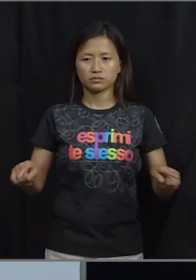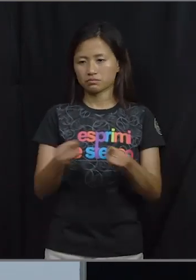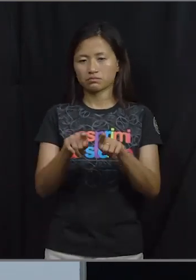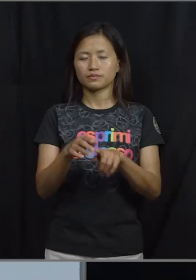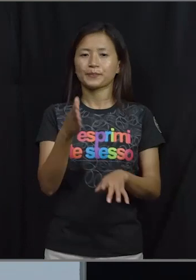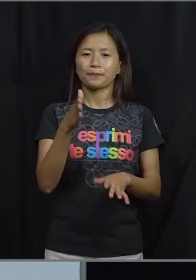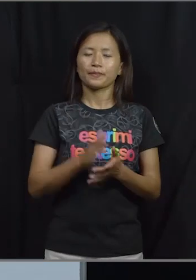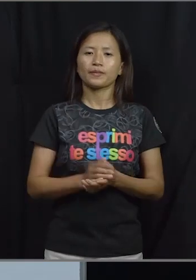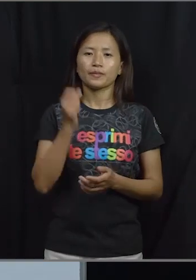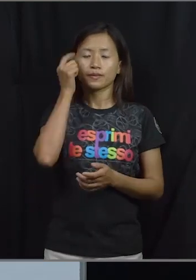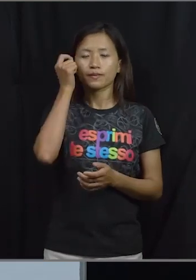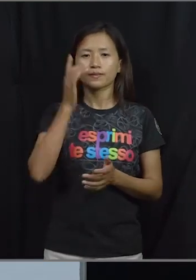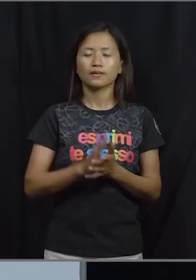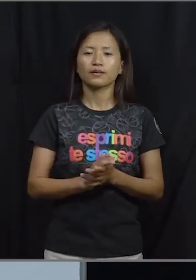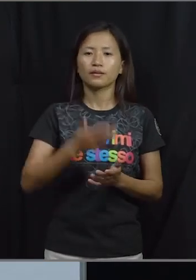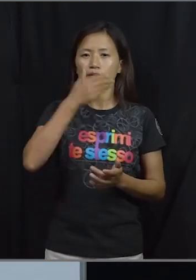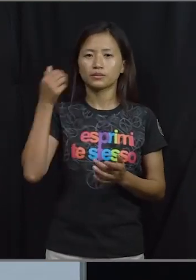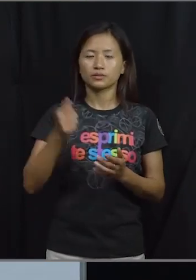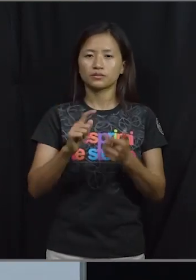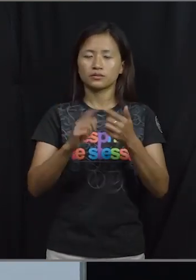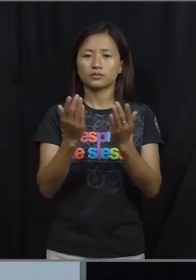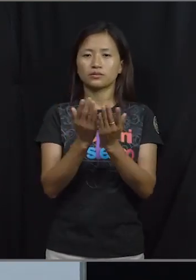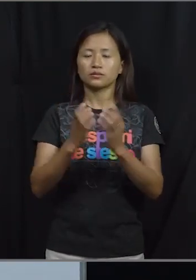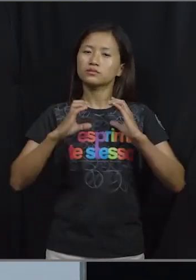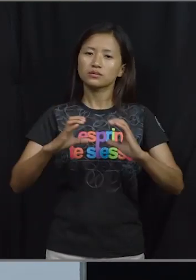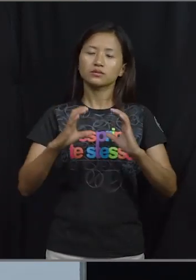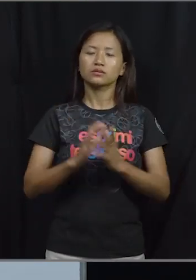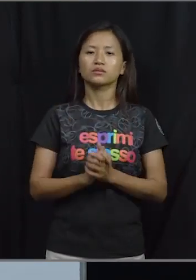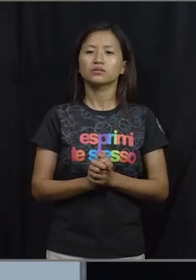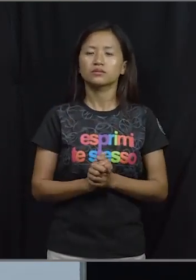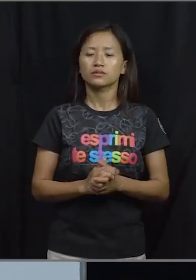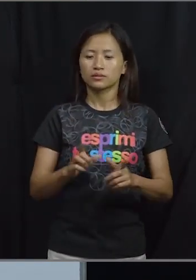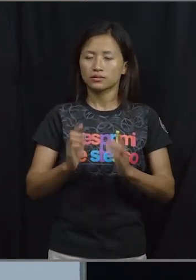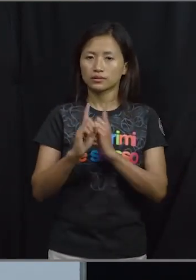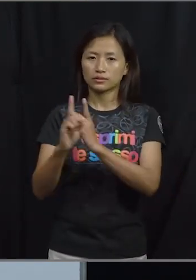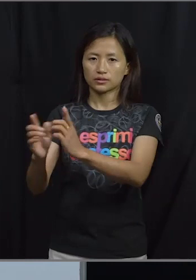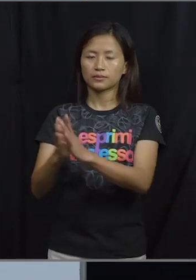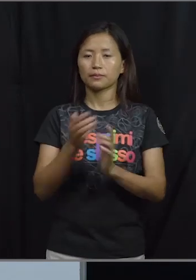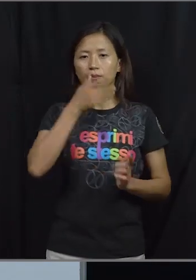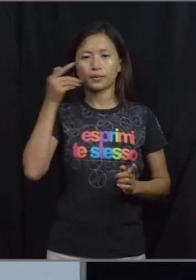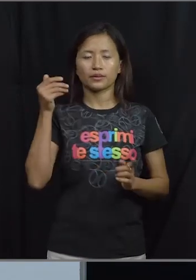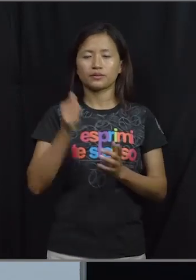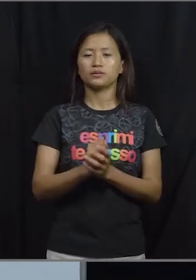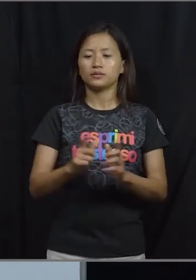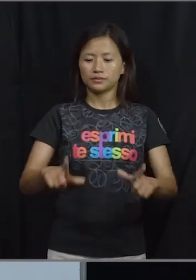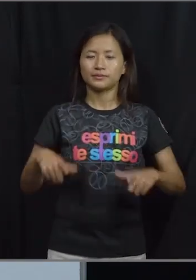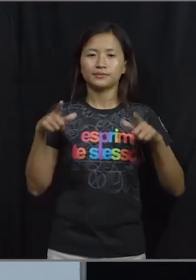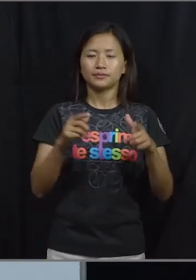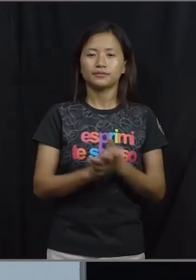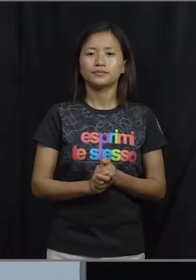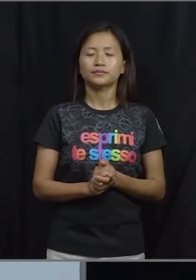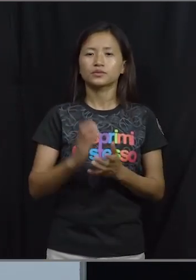The children will understand, and with better education and care, the children can lead better lives. Okay, so there